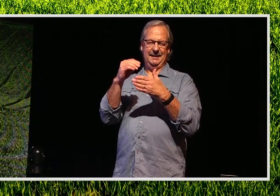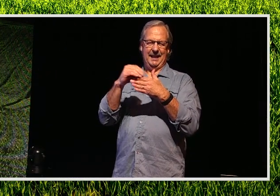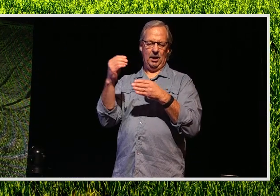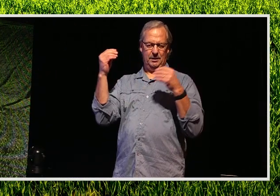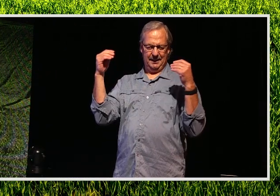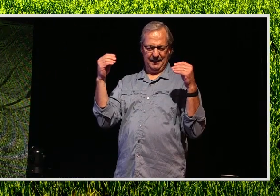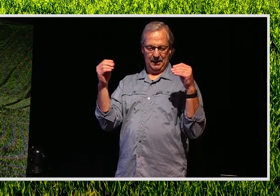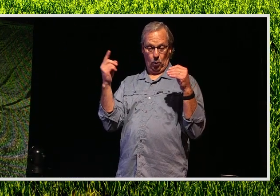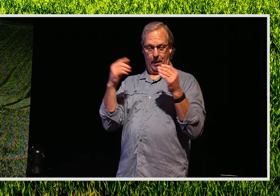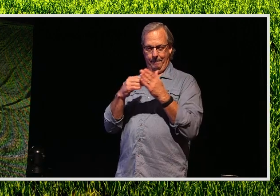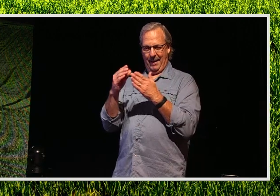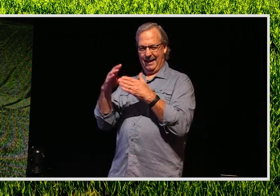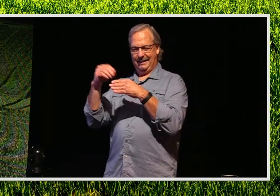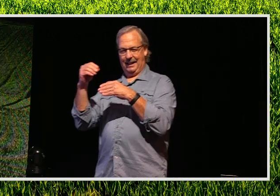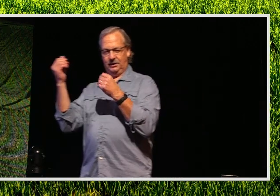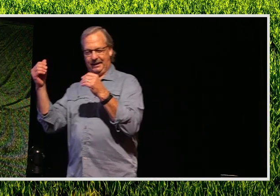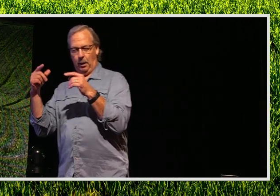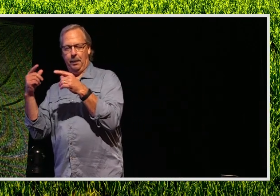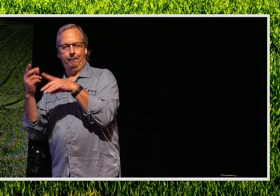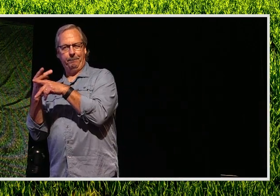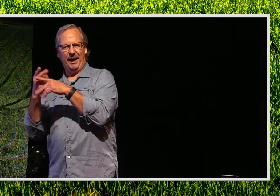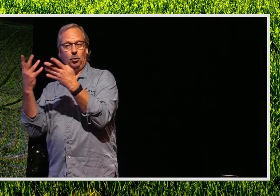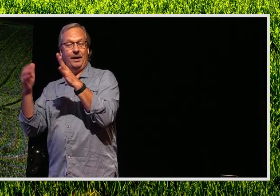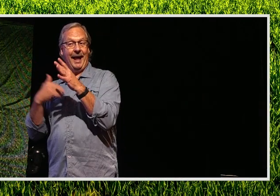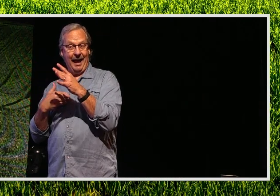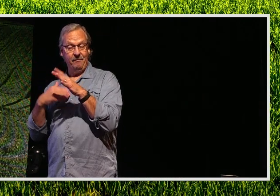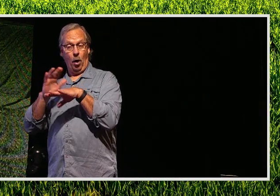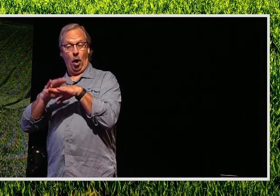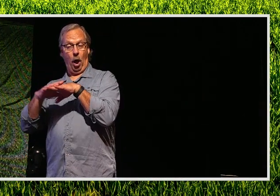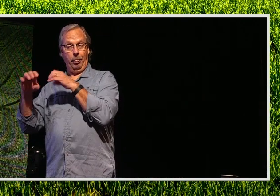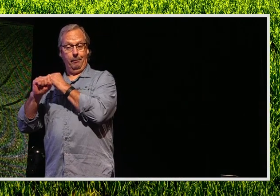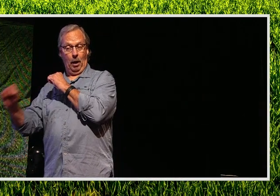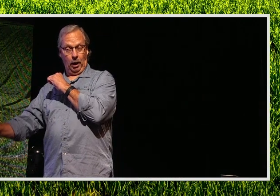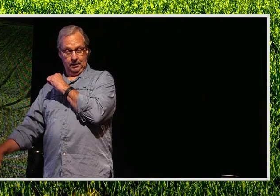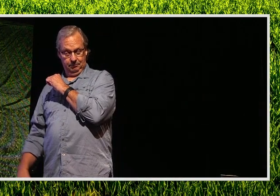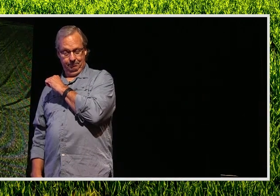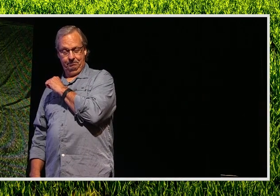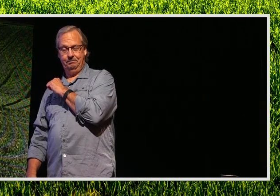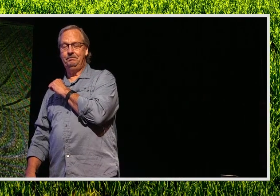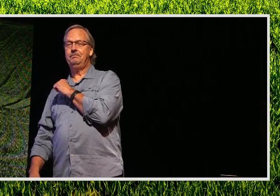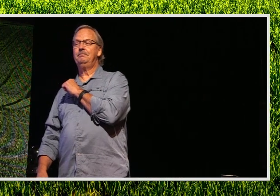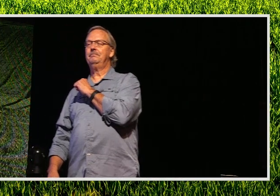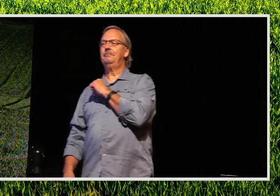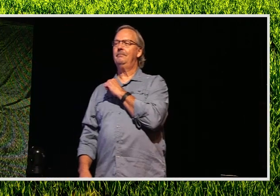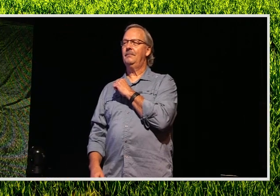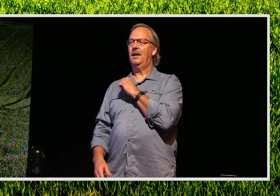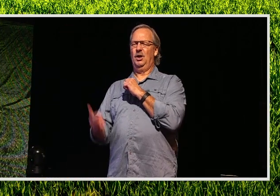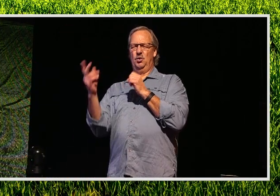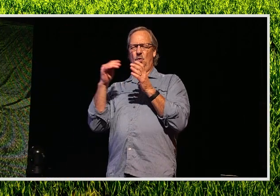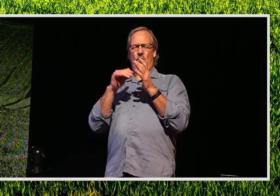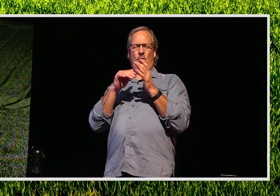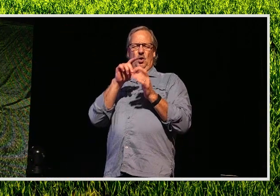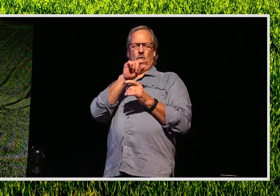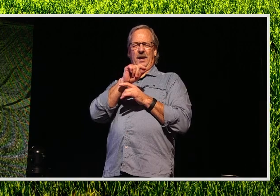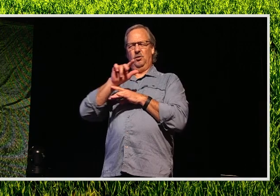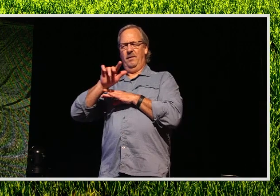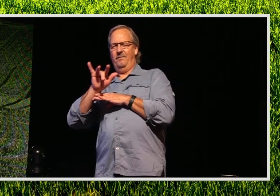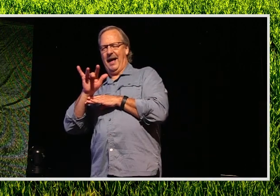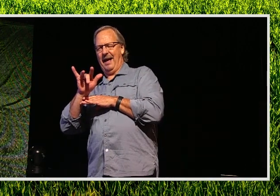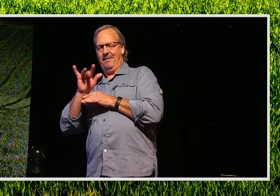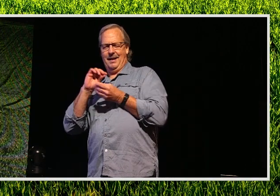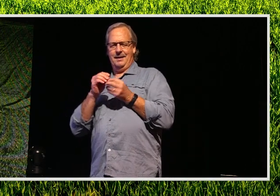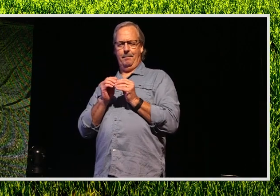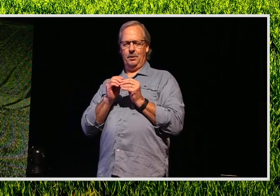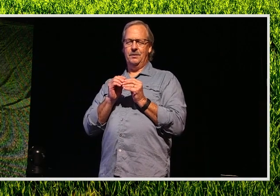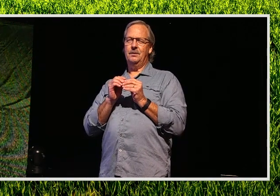million of those sales will be from the products that we already have on the market. And so this 2025 numbers